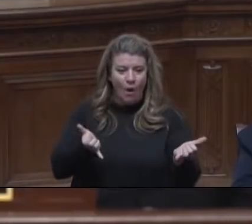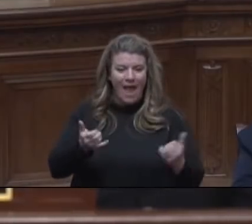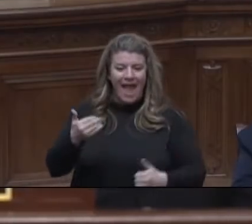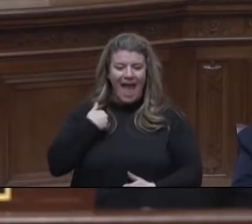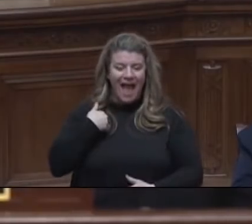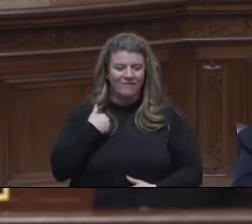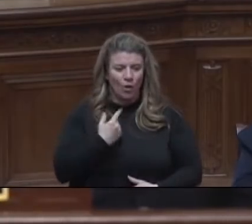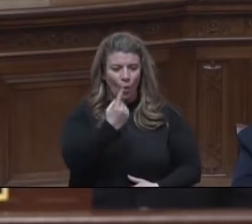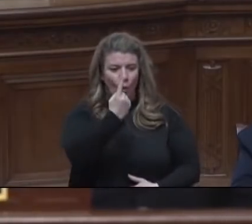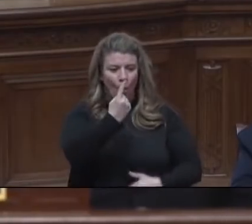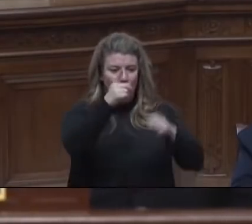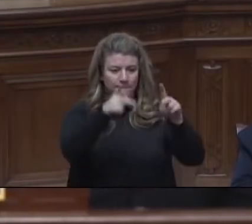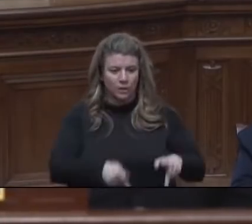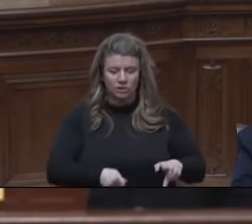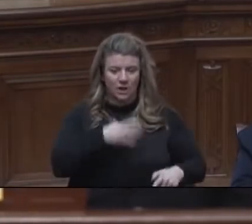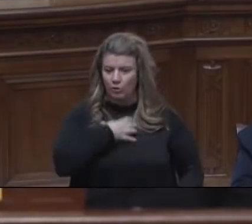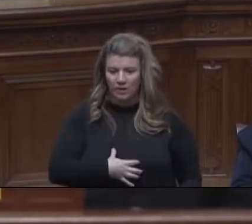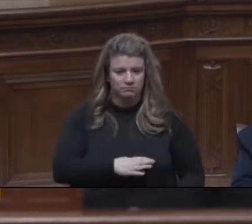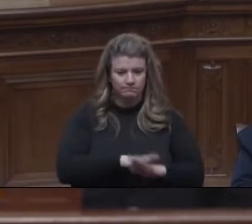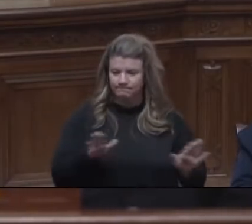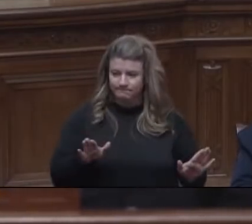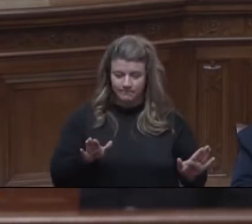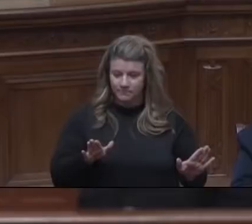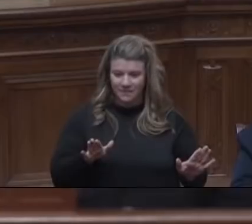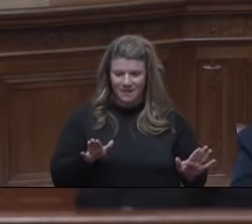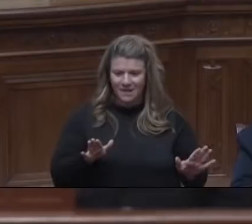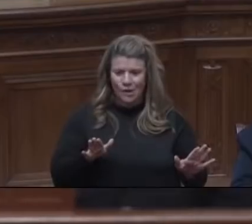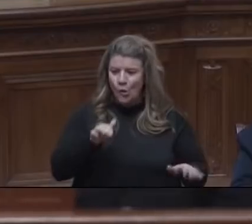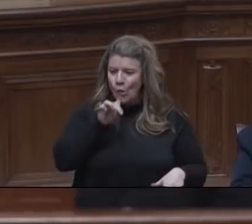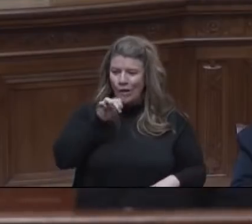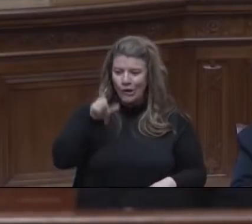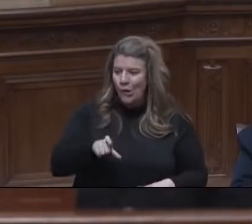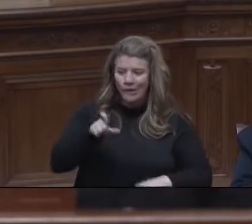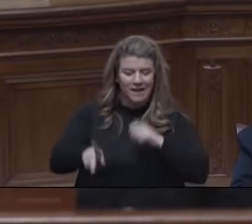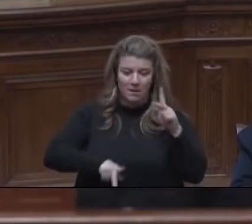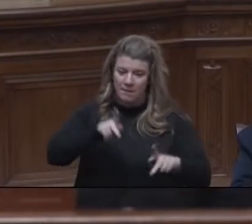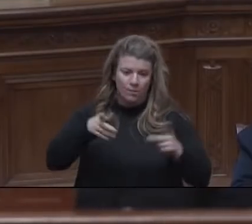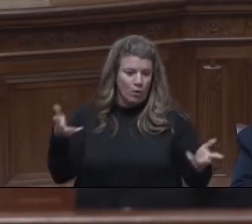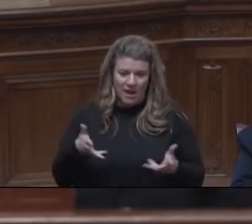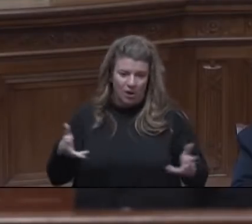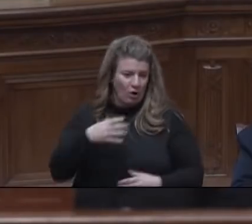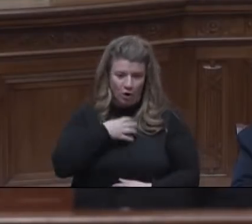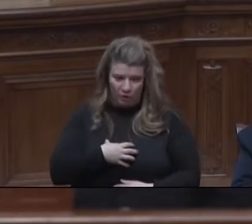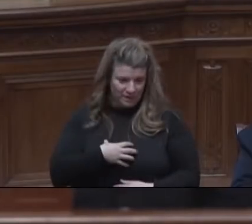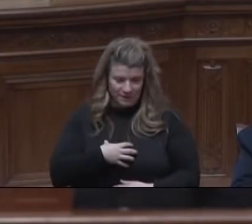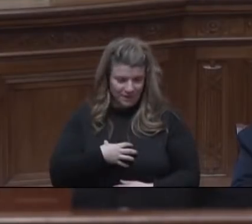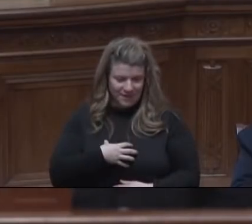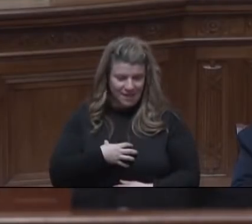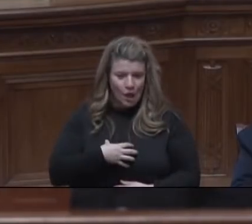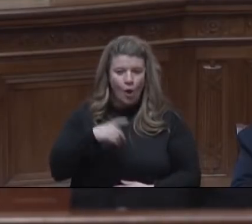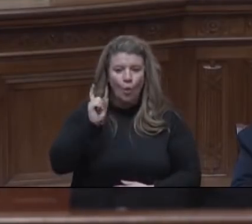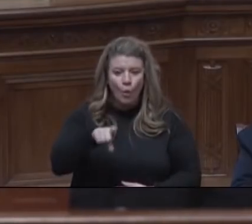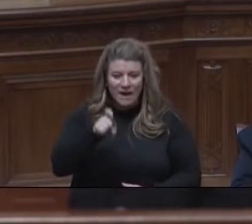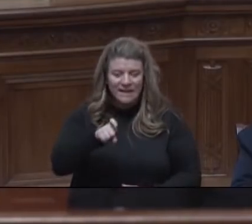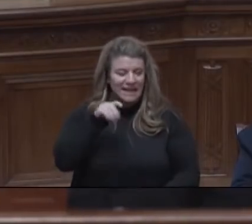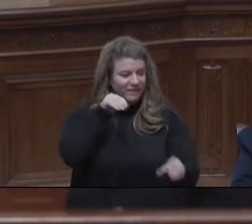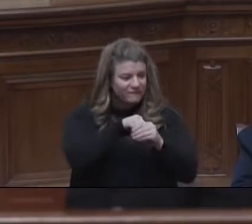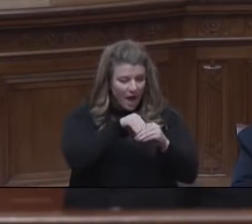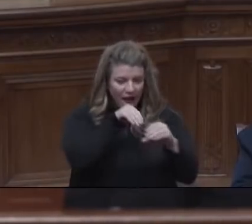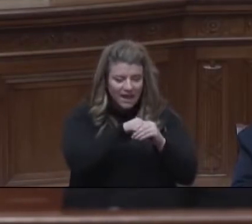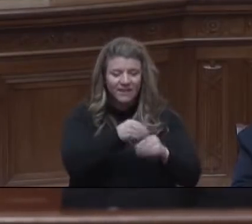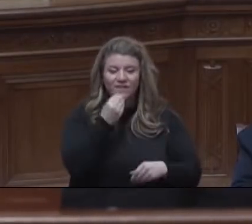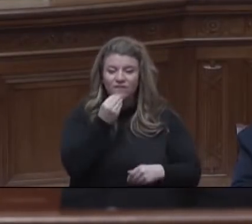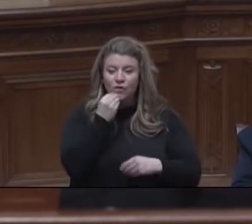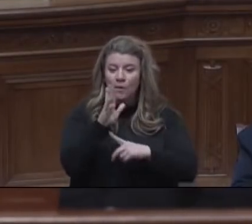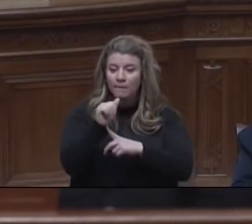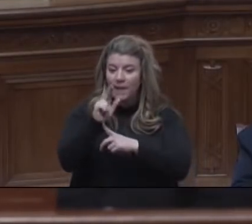go hungry. That's all there is to it. We don't need people in our state hungry. We need to absolutely fund our food banks